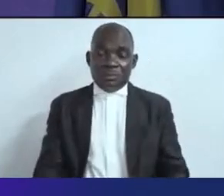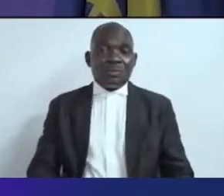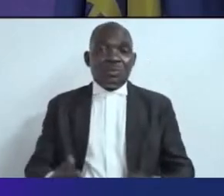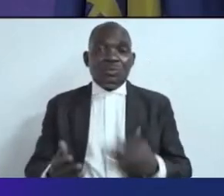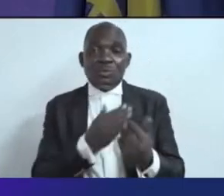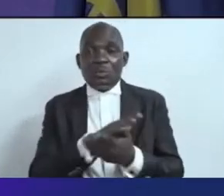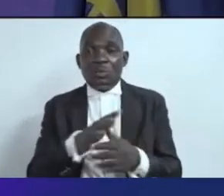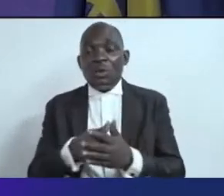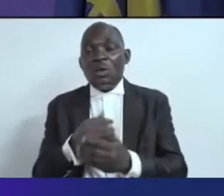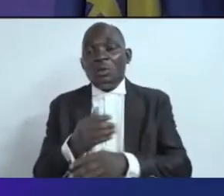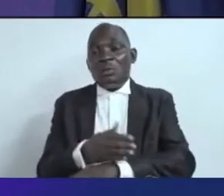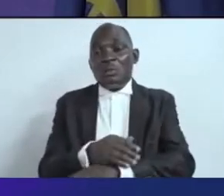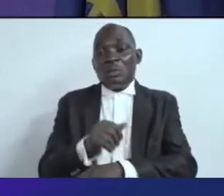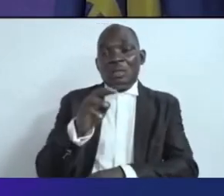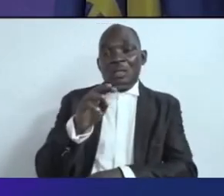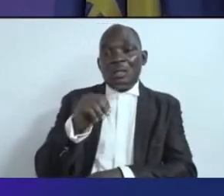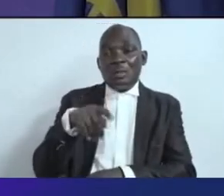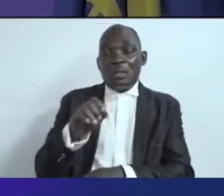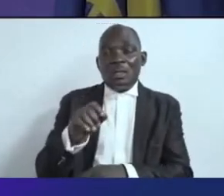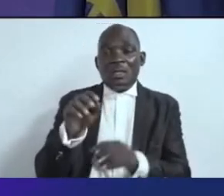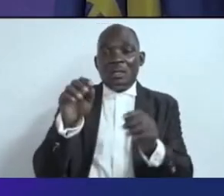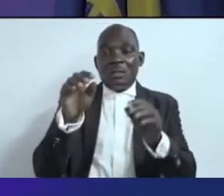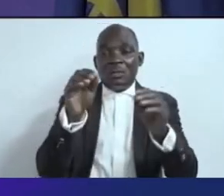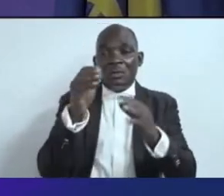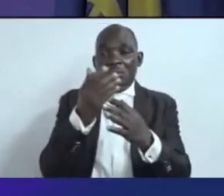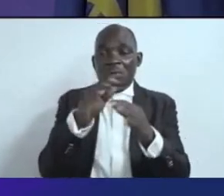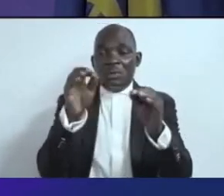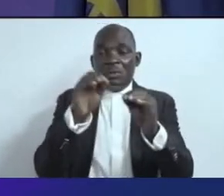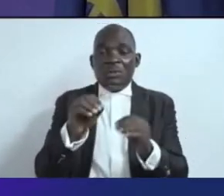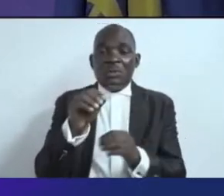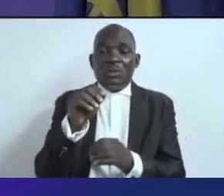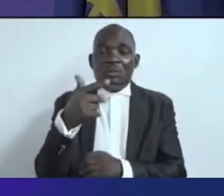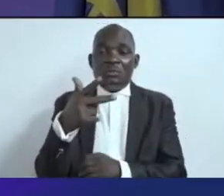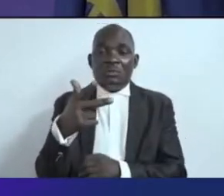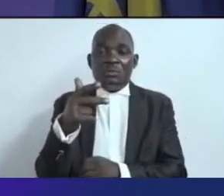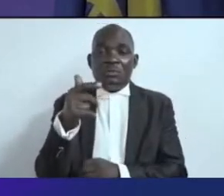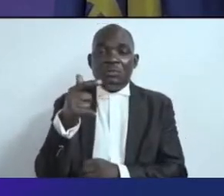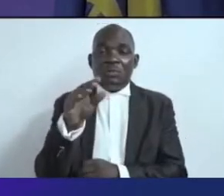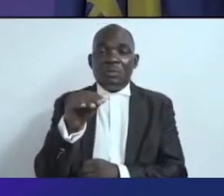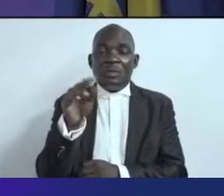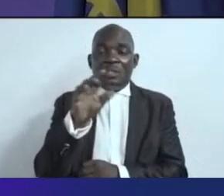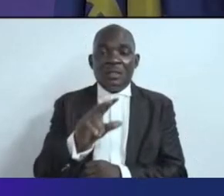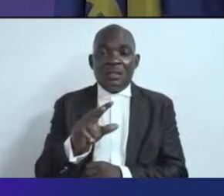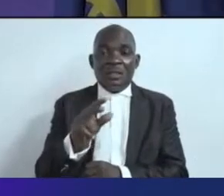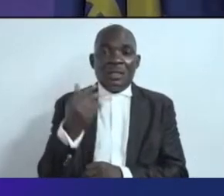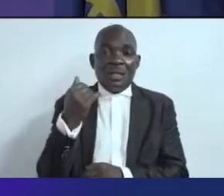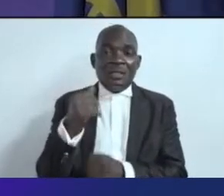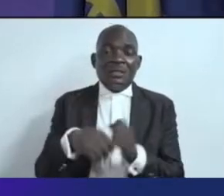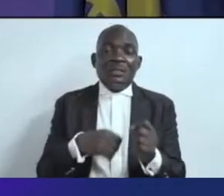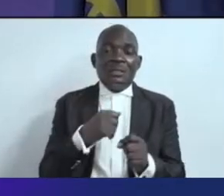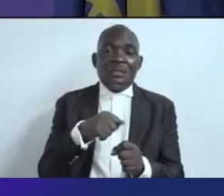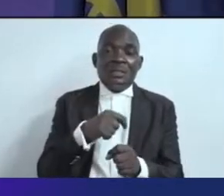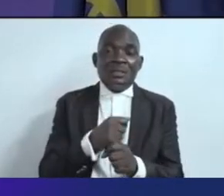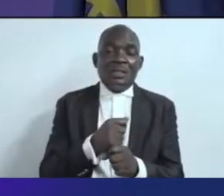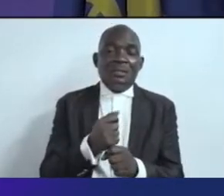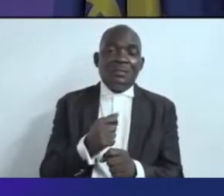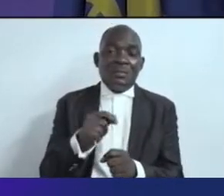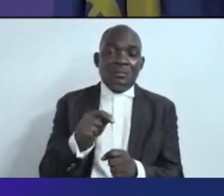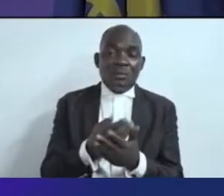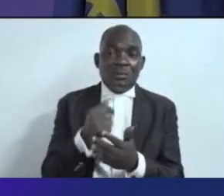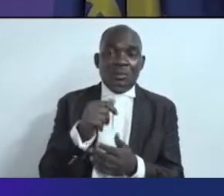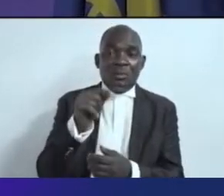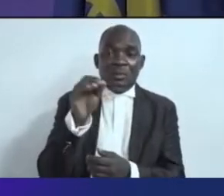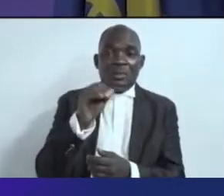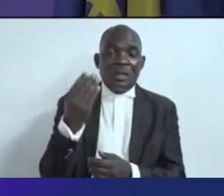these improvements, the NPL ratio was 24.3% in August 2024, up from 20%